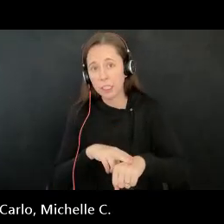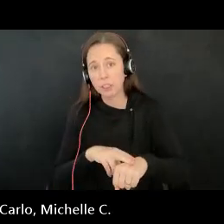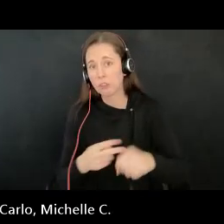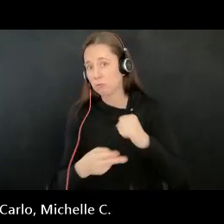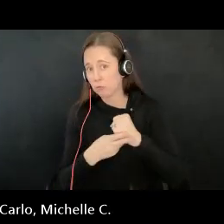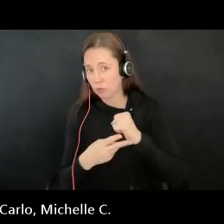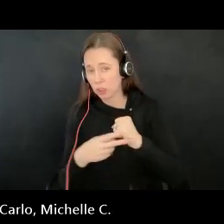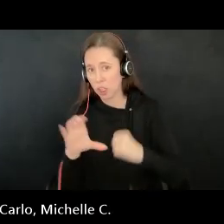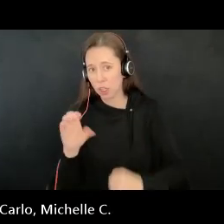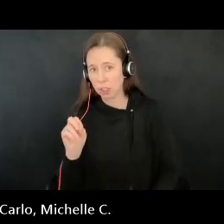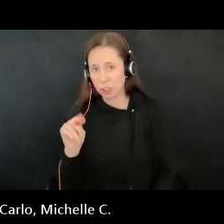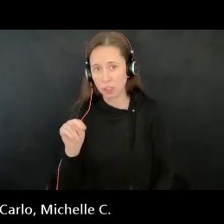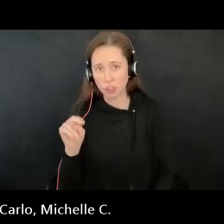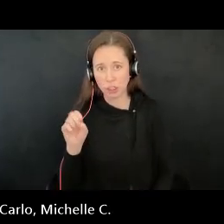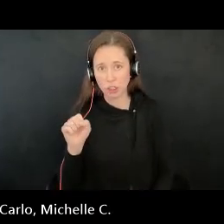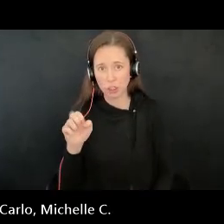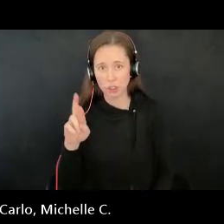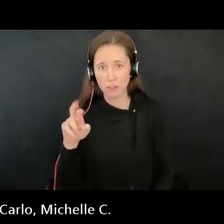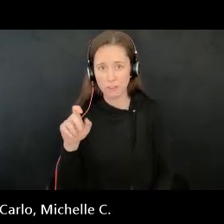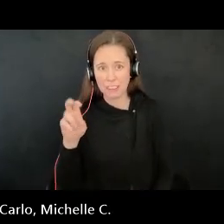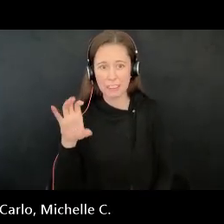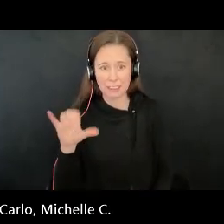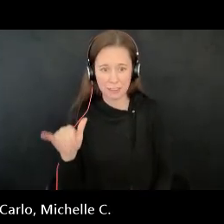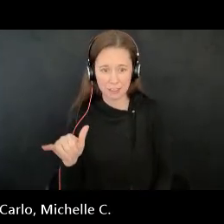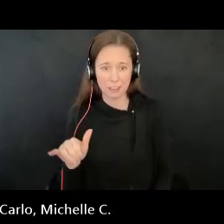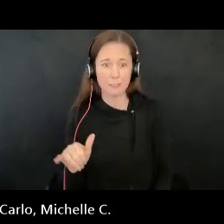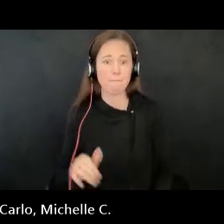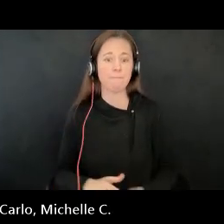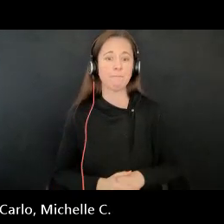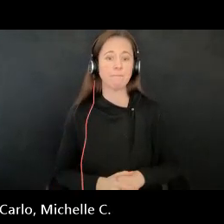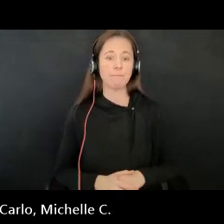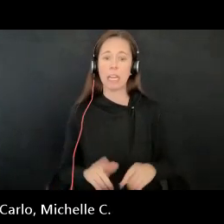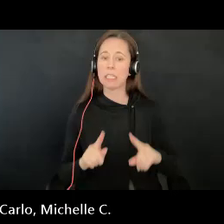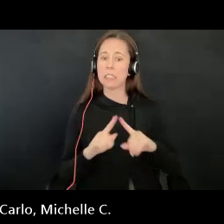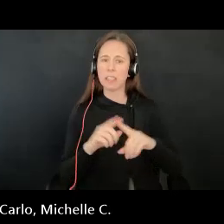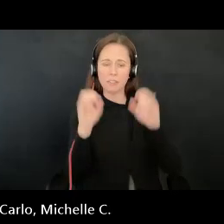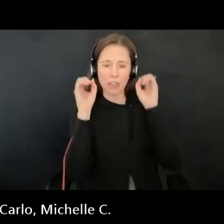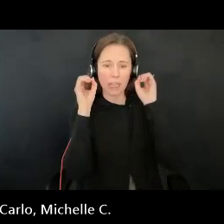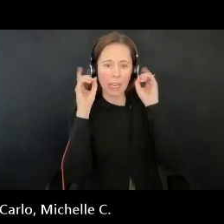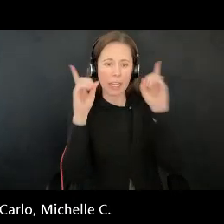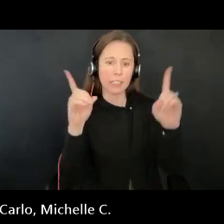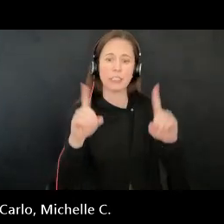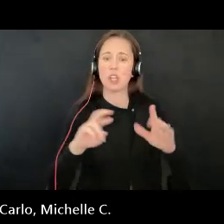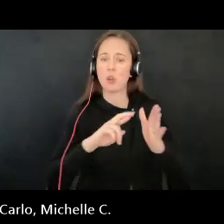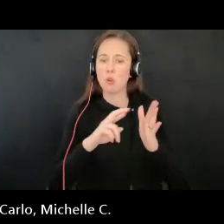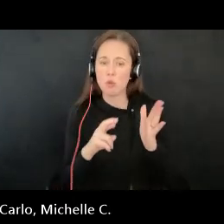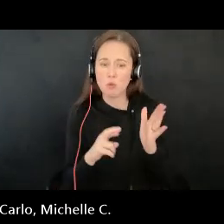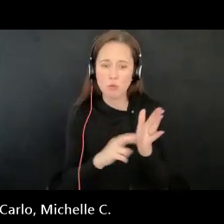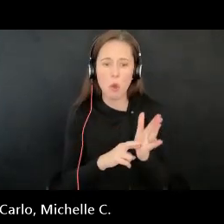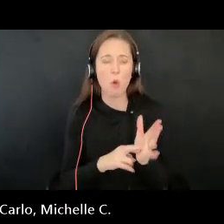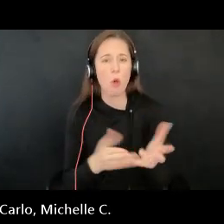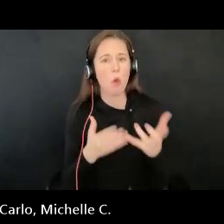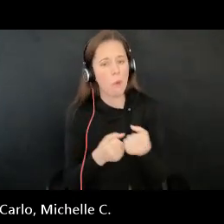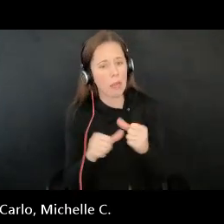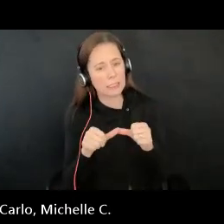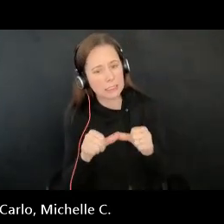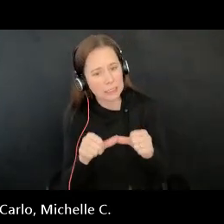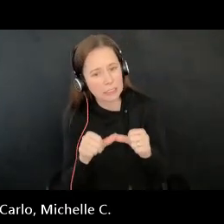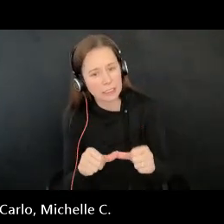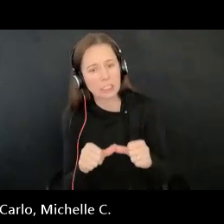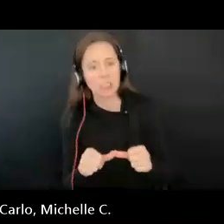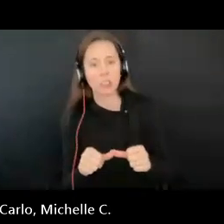educator, and how that furthers environmental justice within nonprofits, and my current role in community and partnerships, which is the